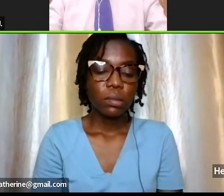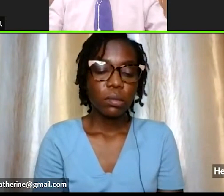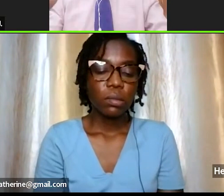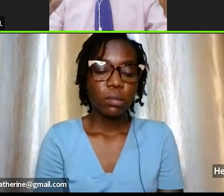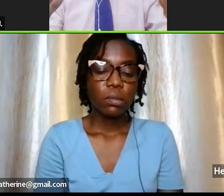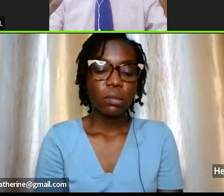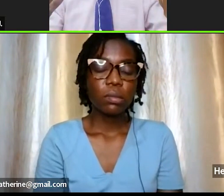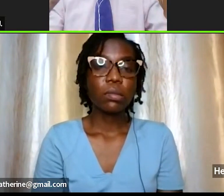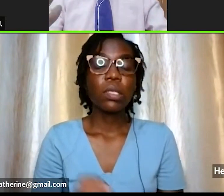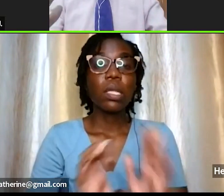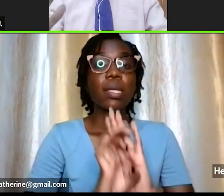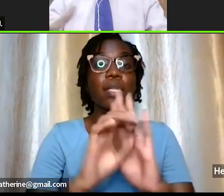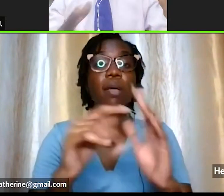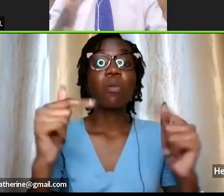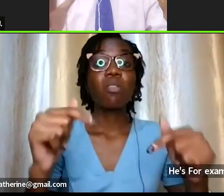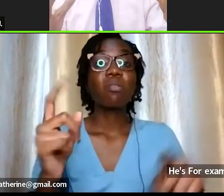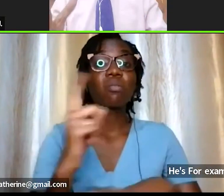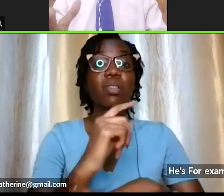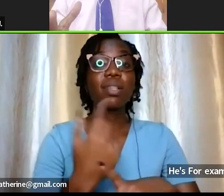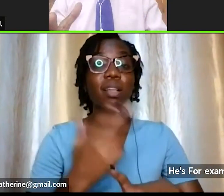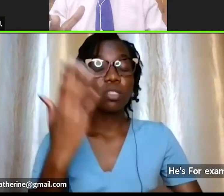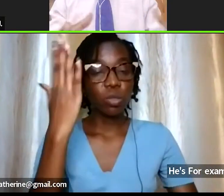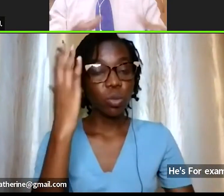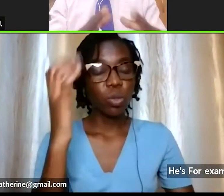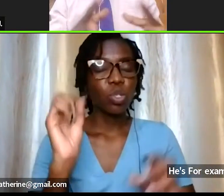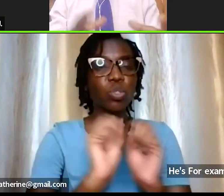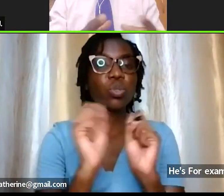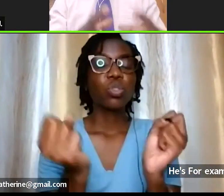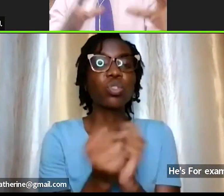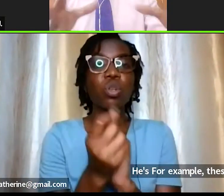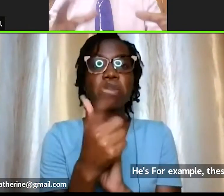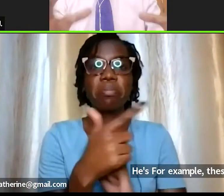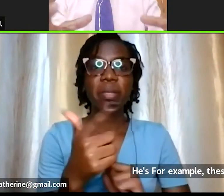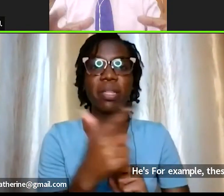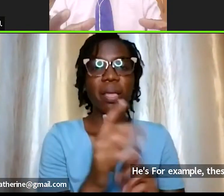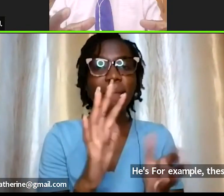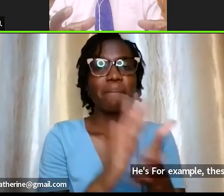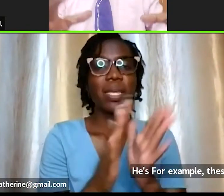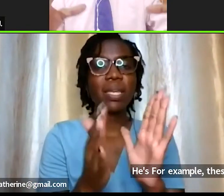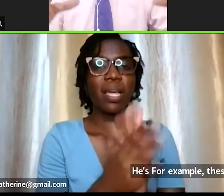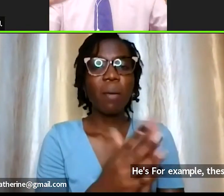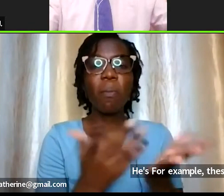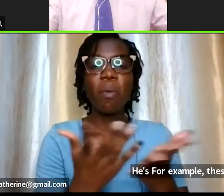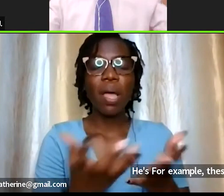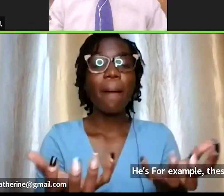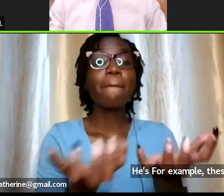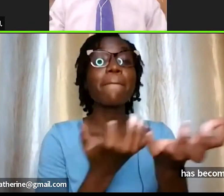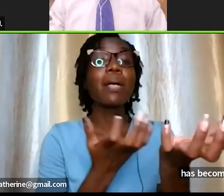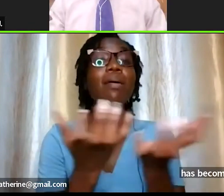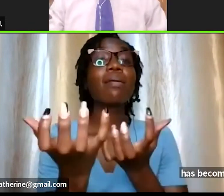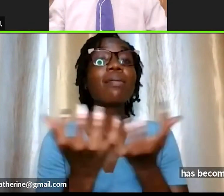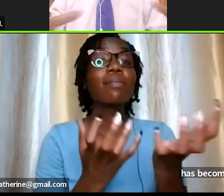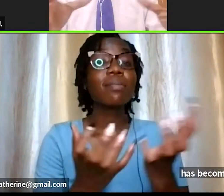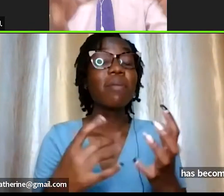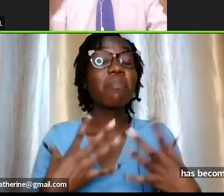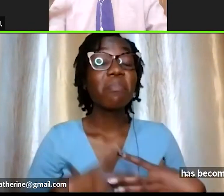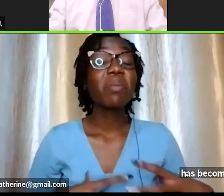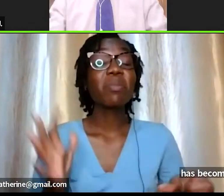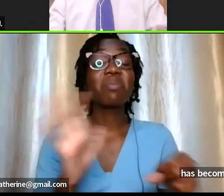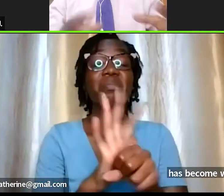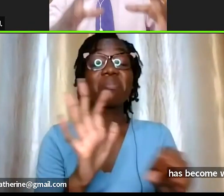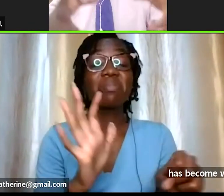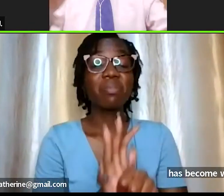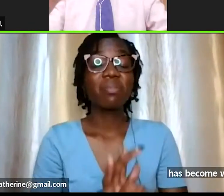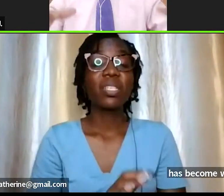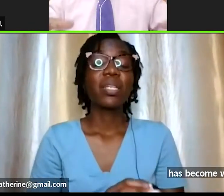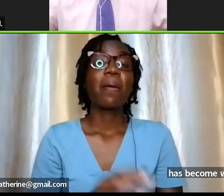example, these days we know that social media has become where business is done. So what are you